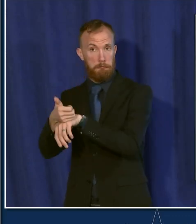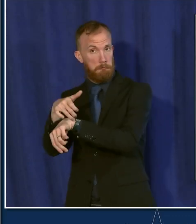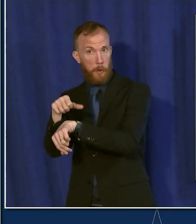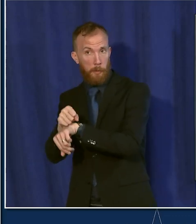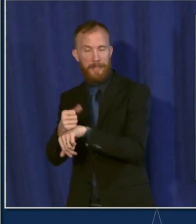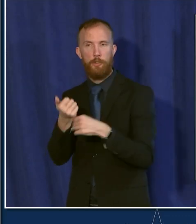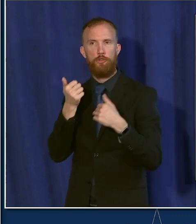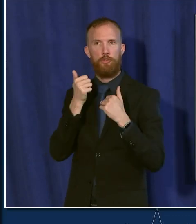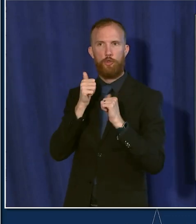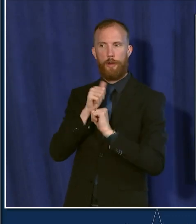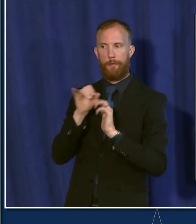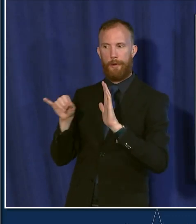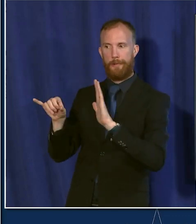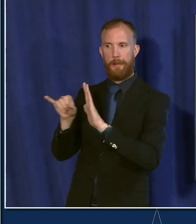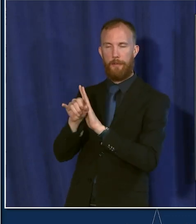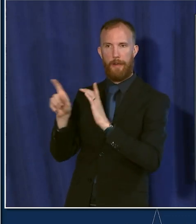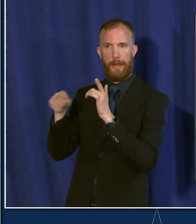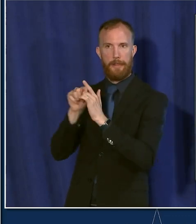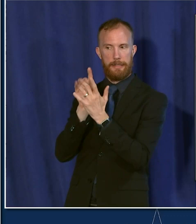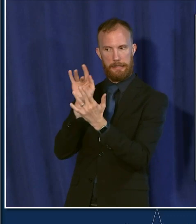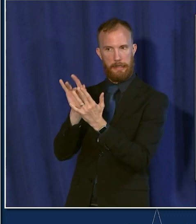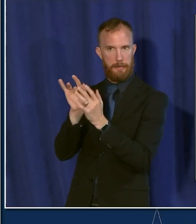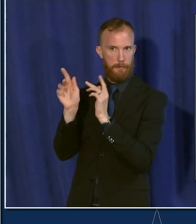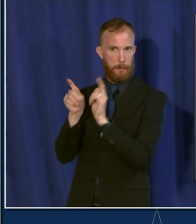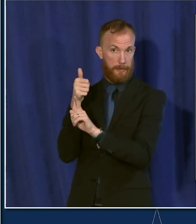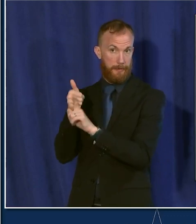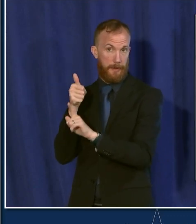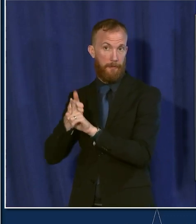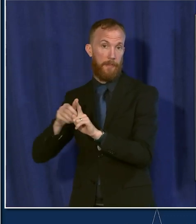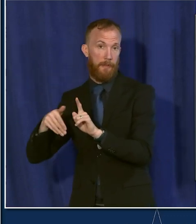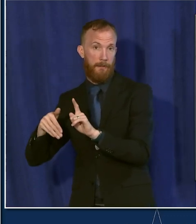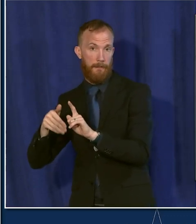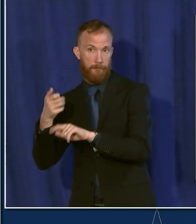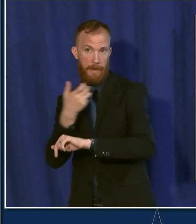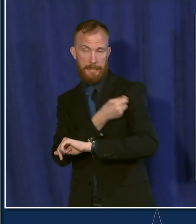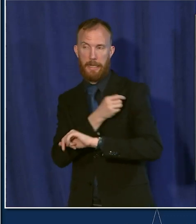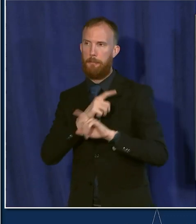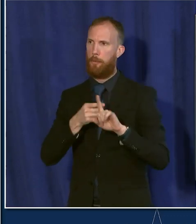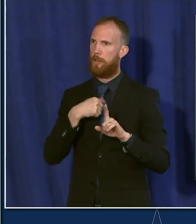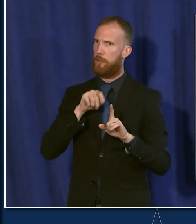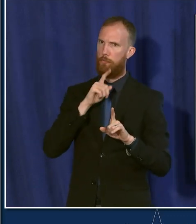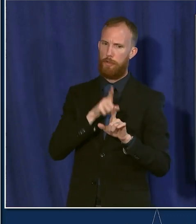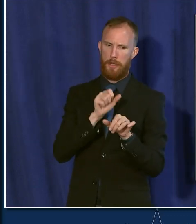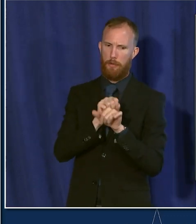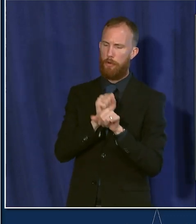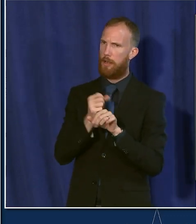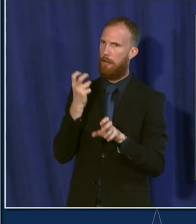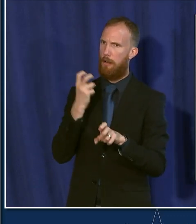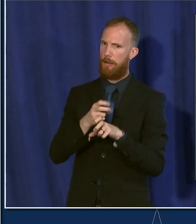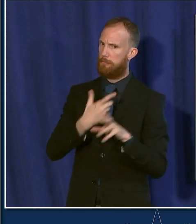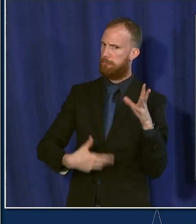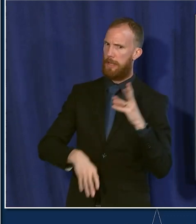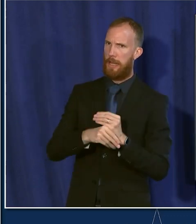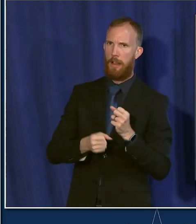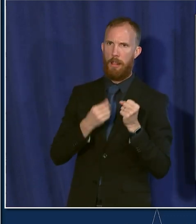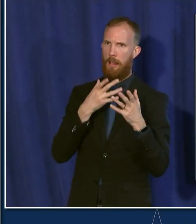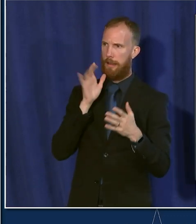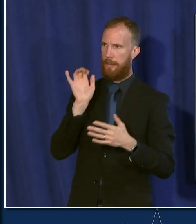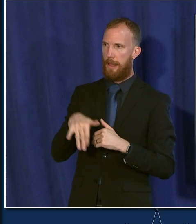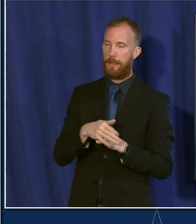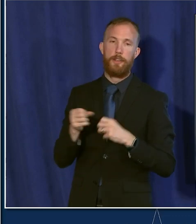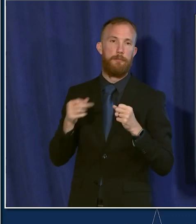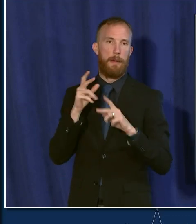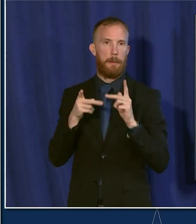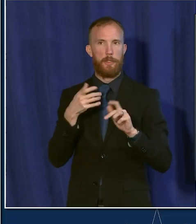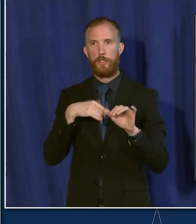who have not had the opportunity to be vaccinated. But we are really doubling down on that at home because a lot of folks are still going to pharmacies